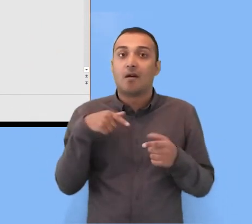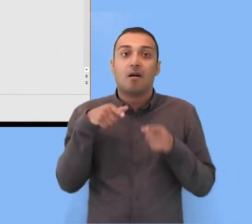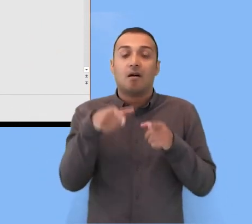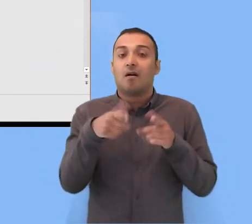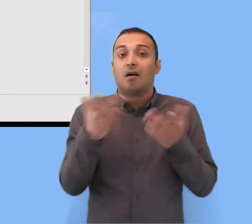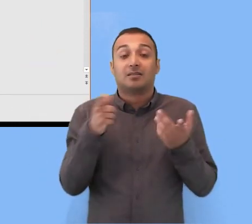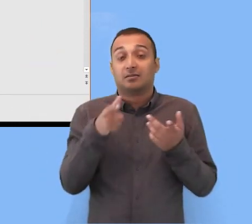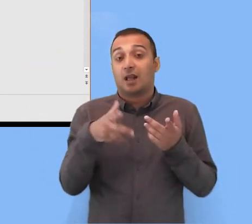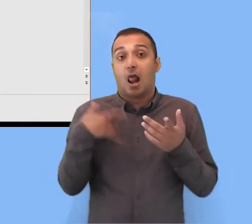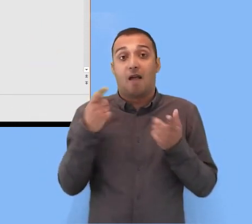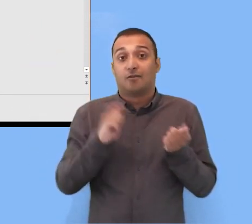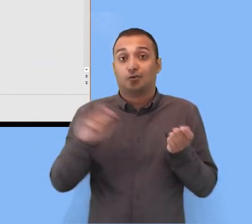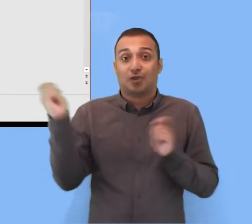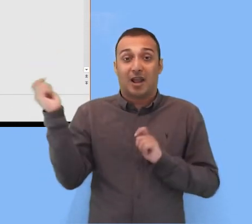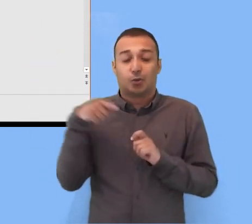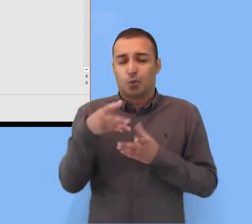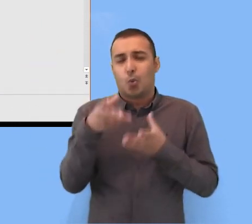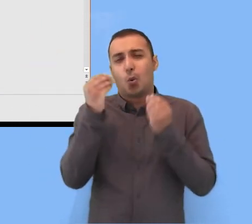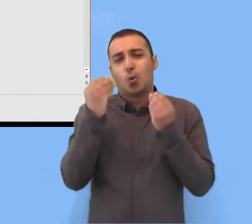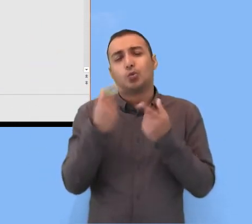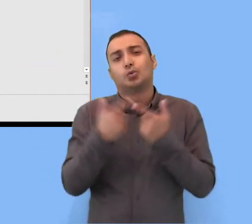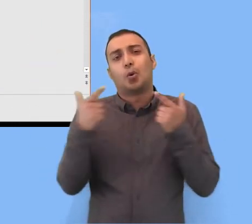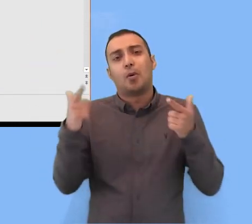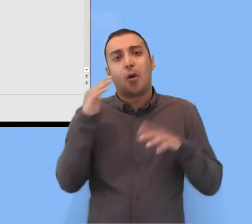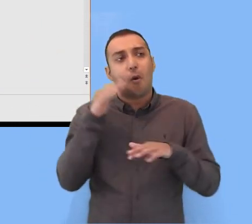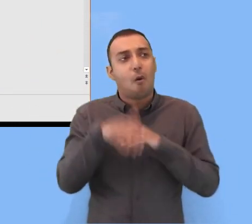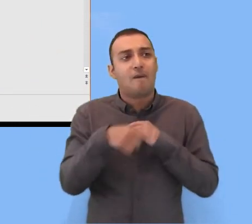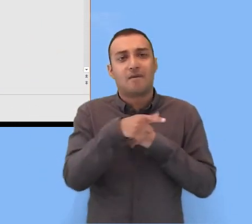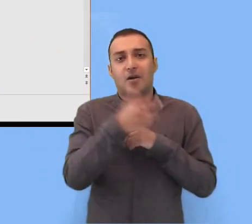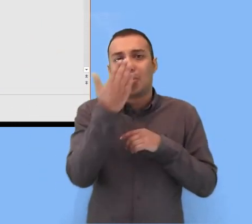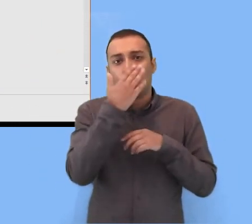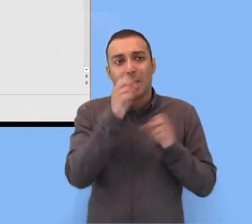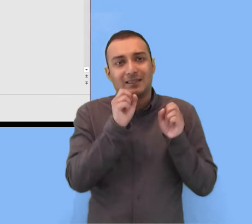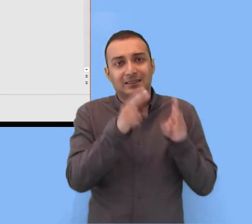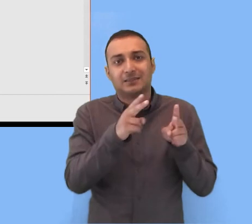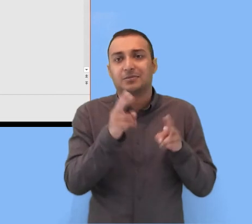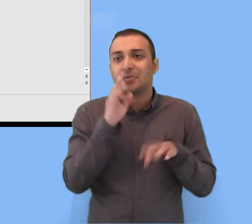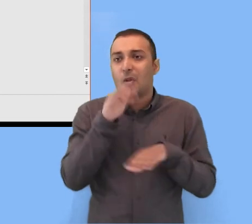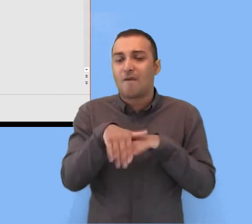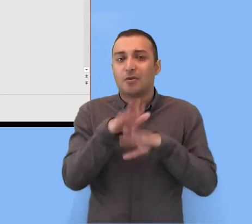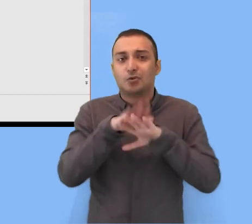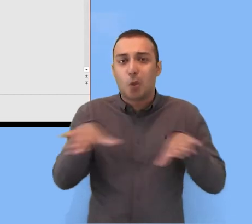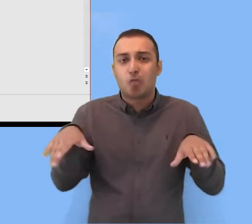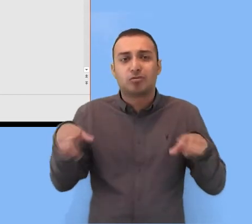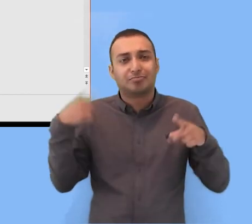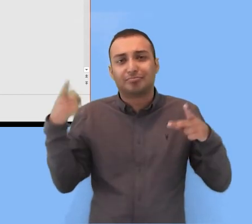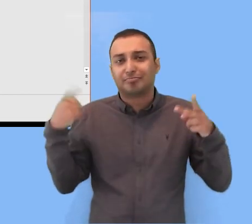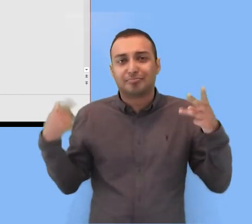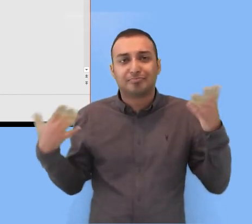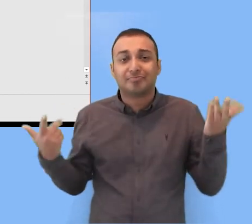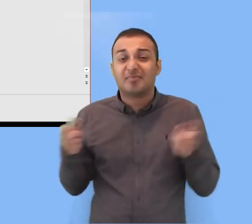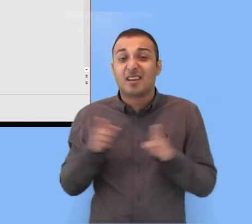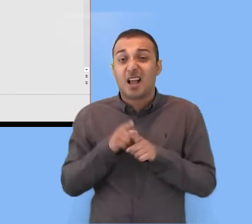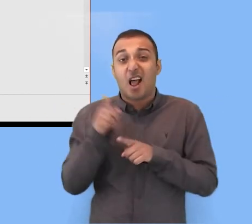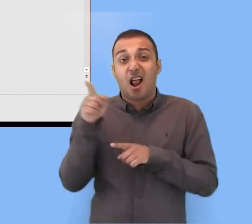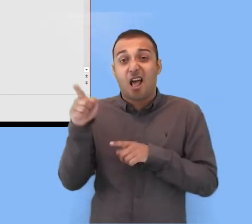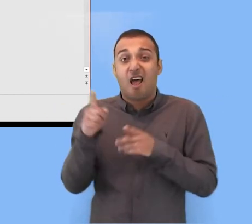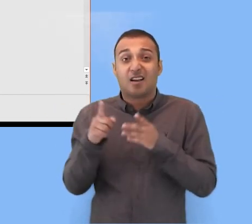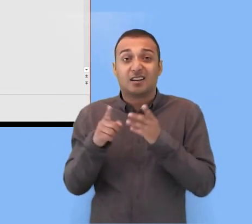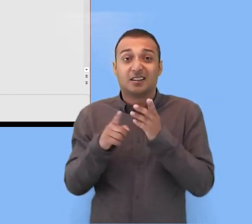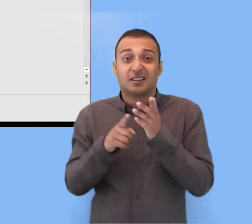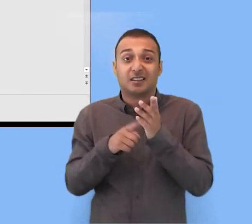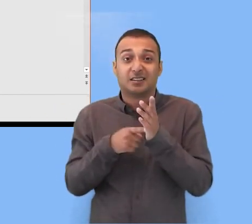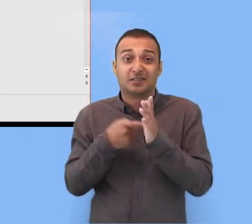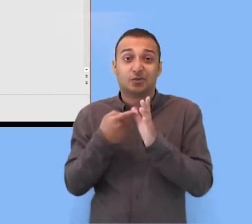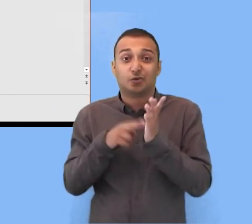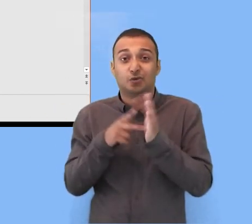children, and you keep learning. As Janet was saying, it's a lifelong endeavour. So that's one of the places